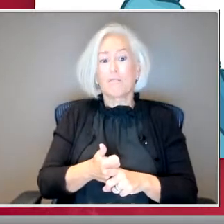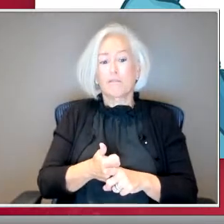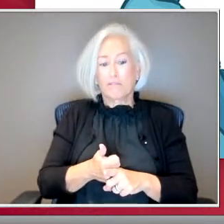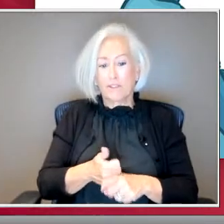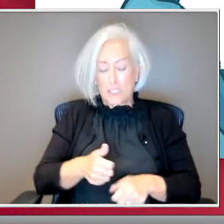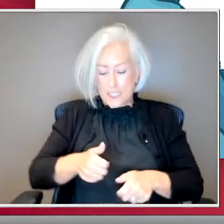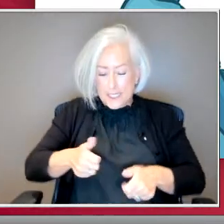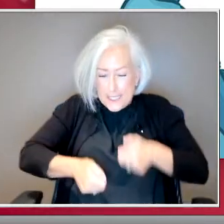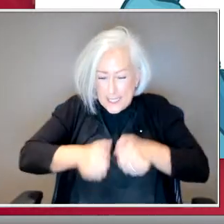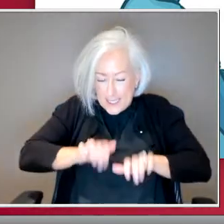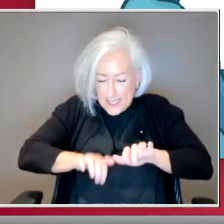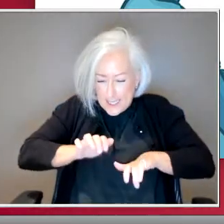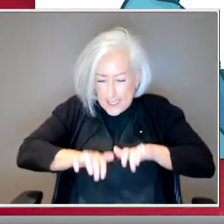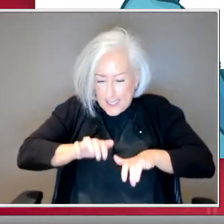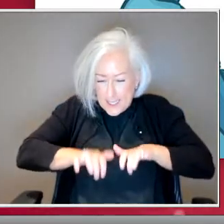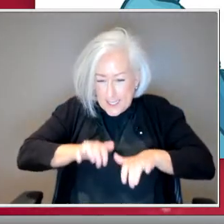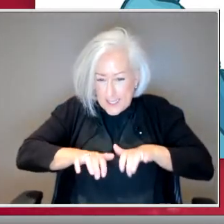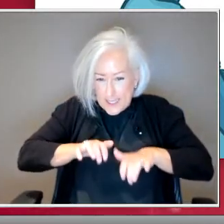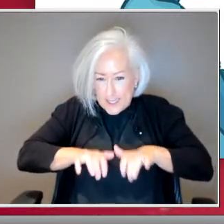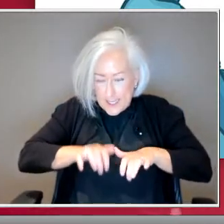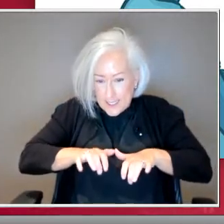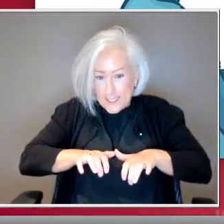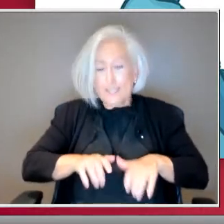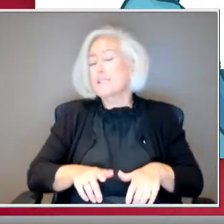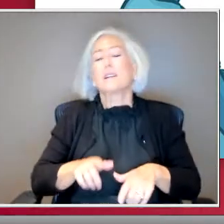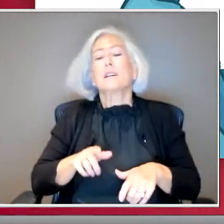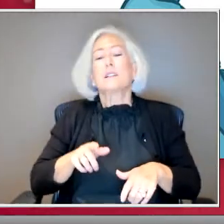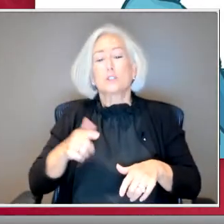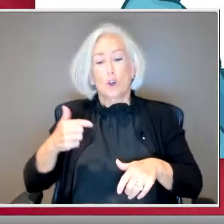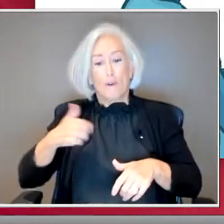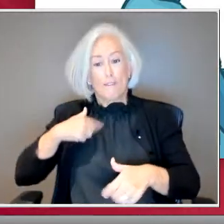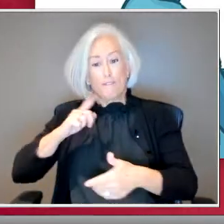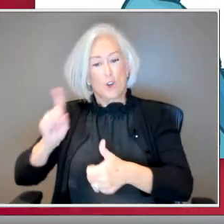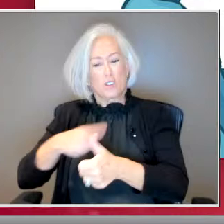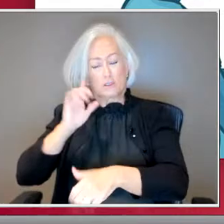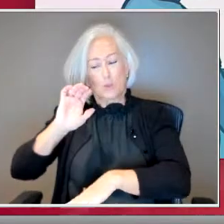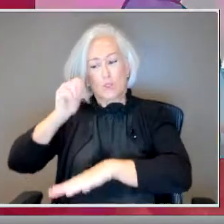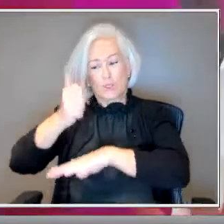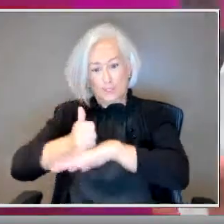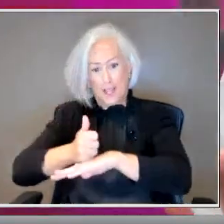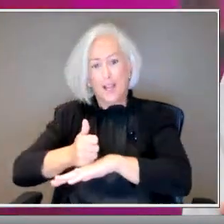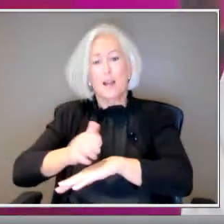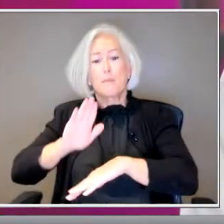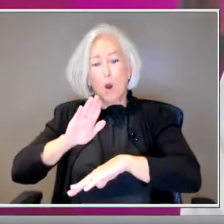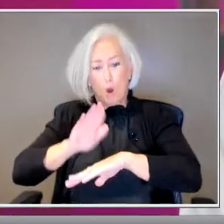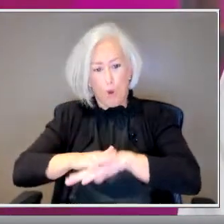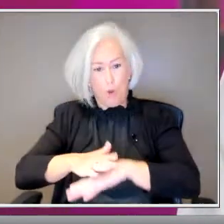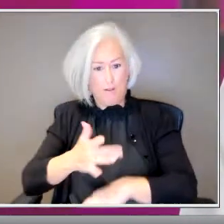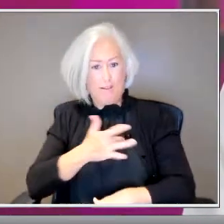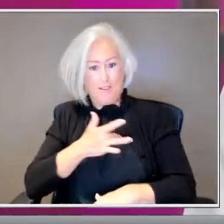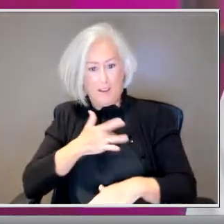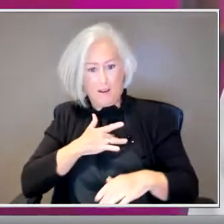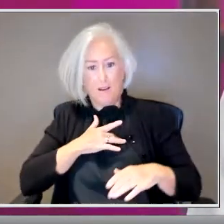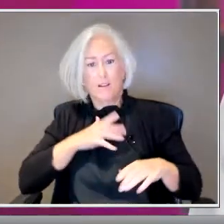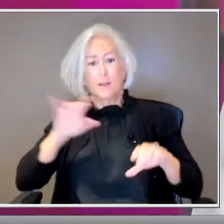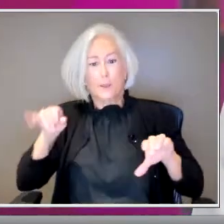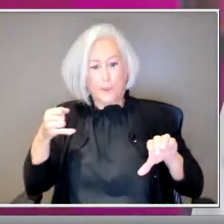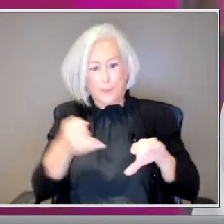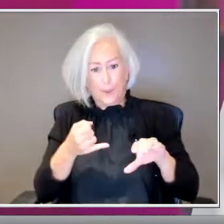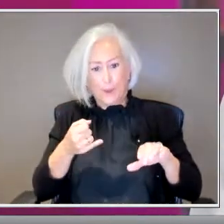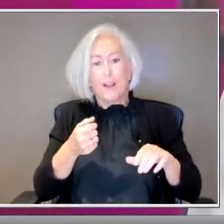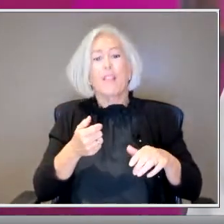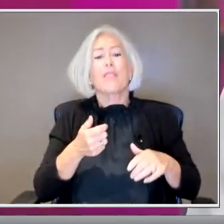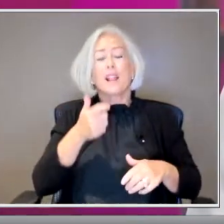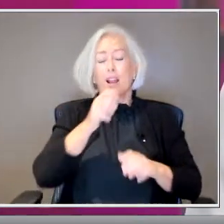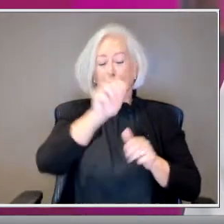step aside and scrub out and go to a computer console. And we have this huge screen that has really a bunch of different screens within it, 7 or 8